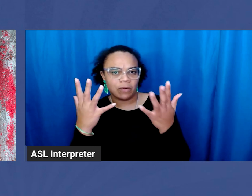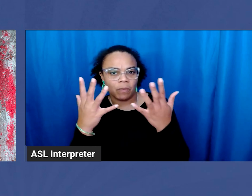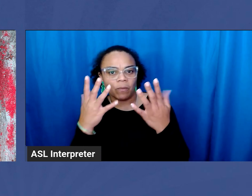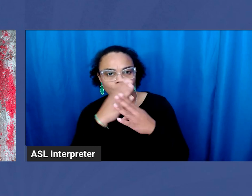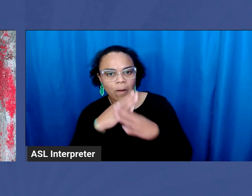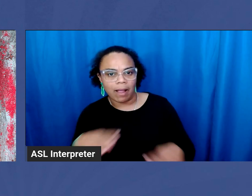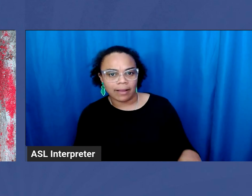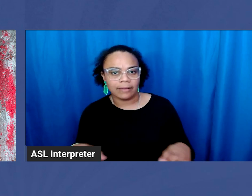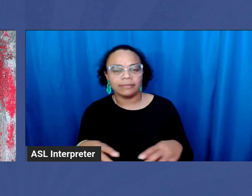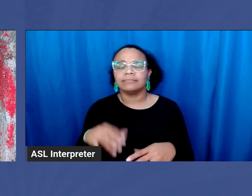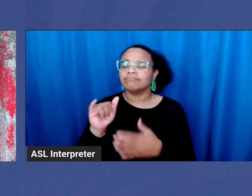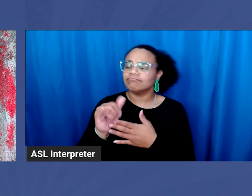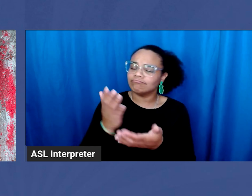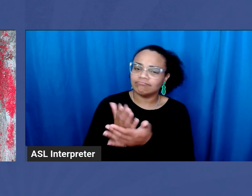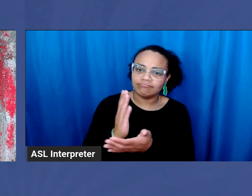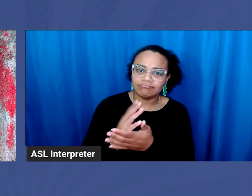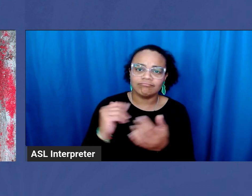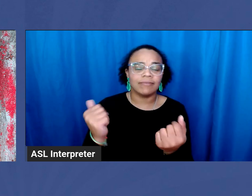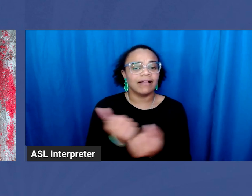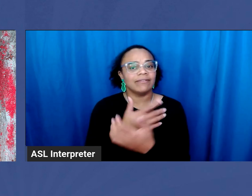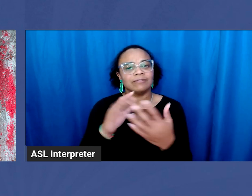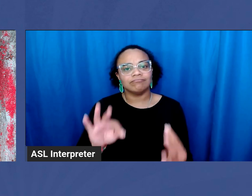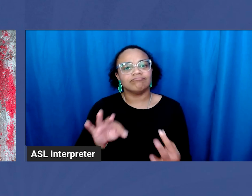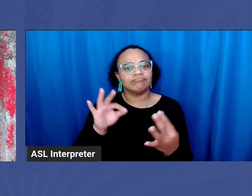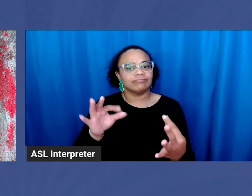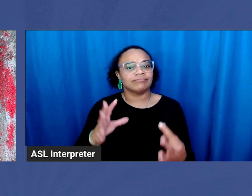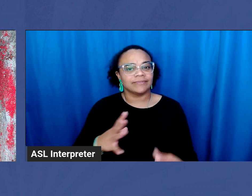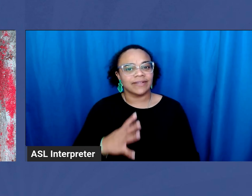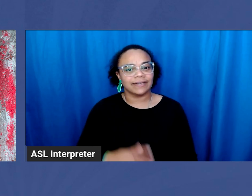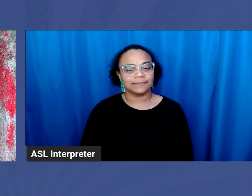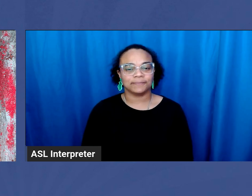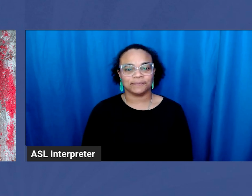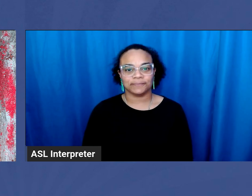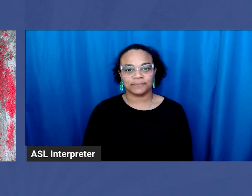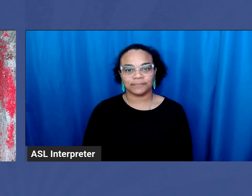right. Everything is perfectly fine.